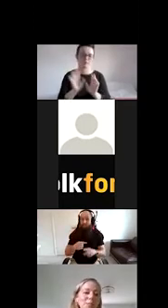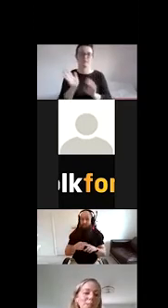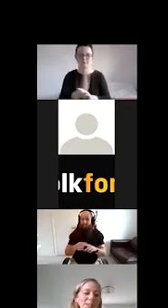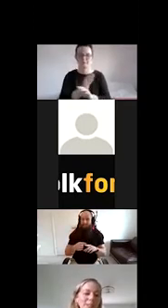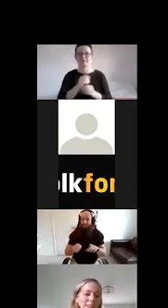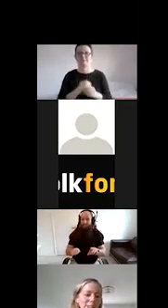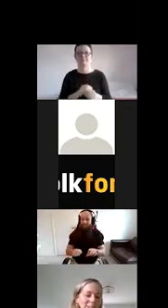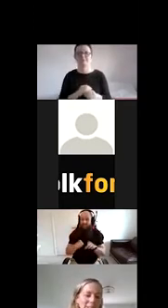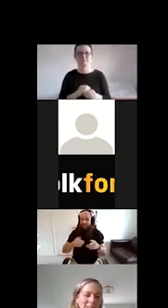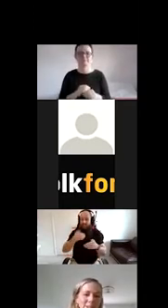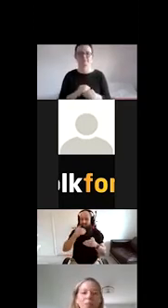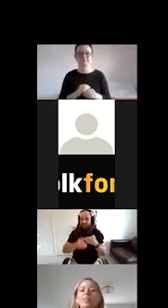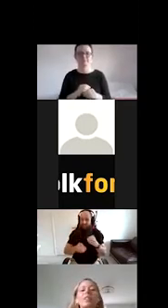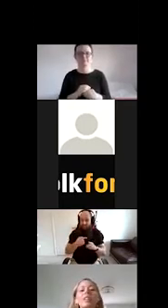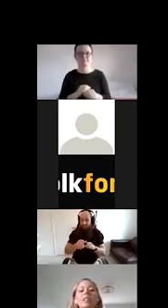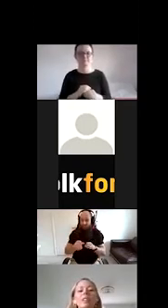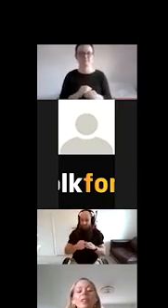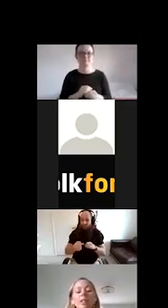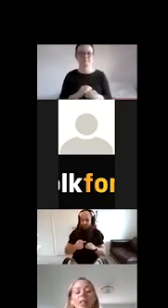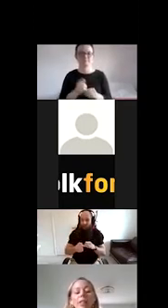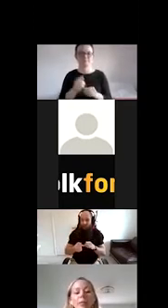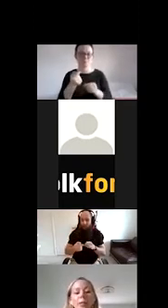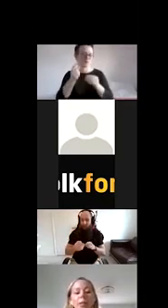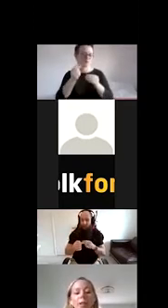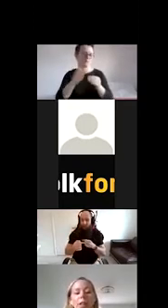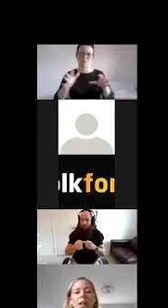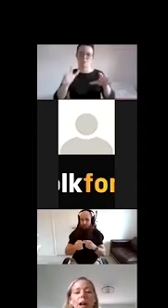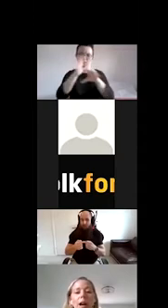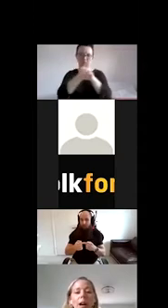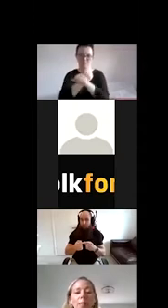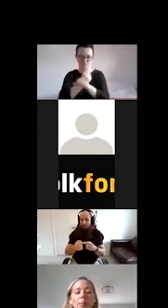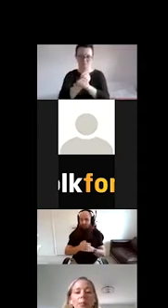with the presentation, it's not very a lot left, but